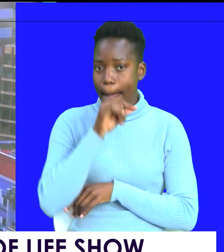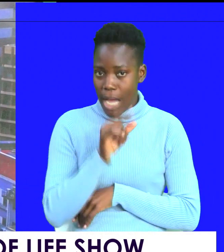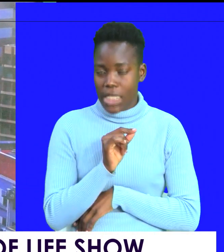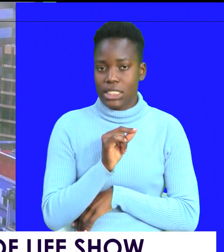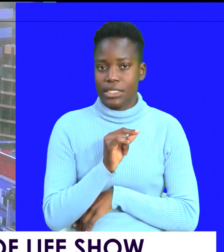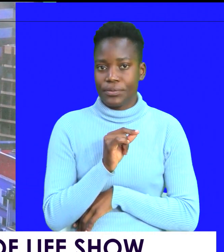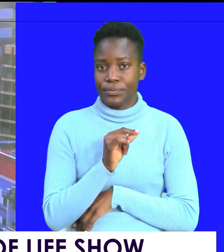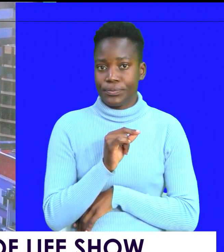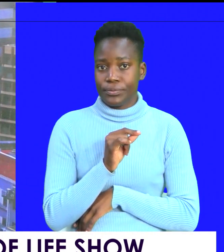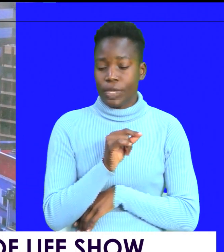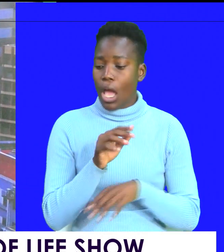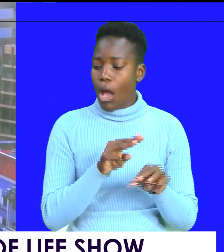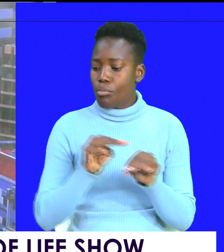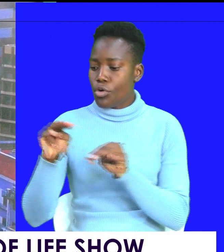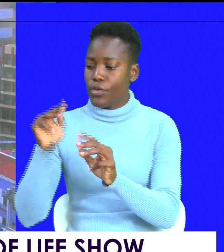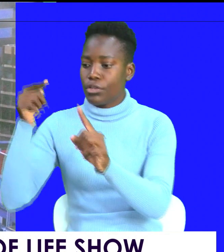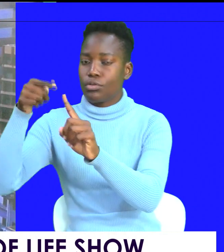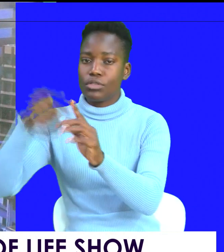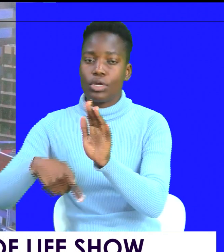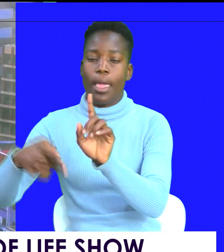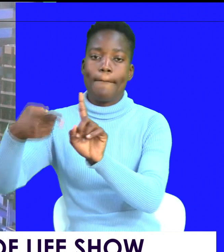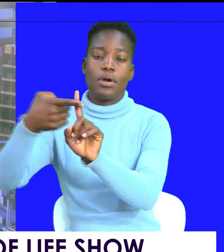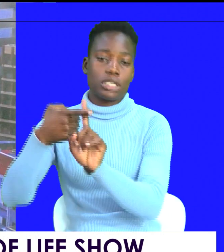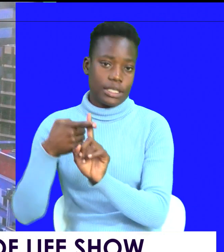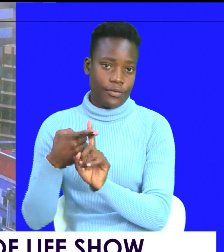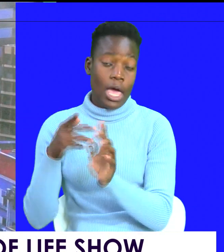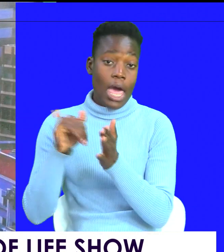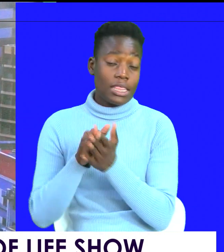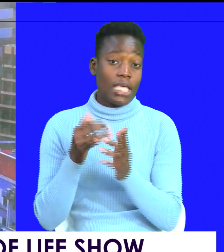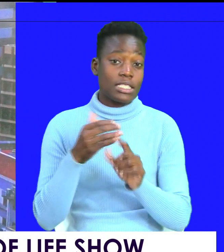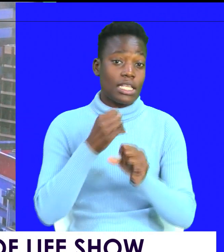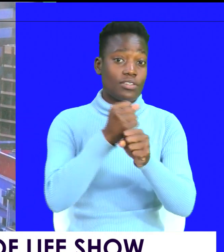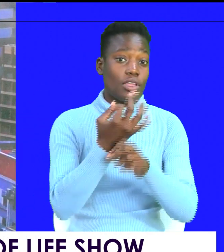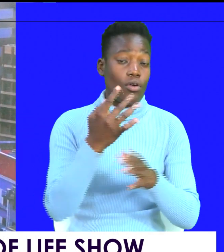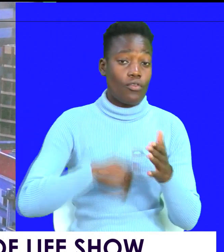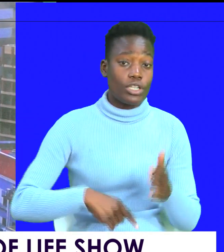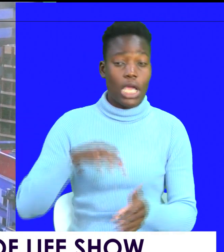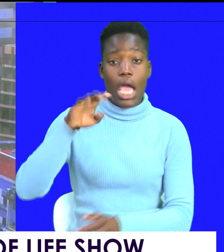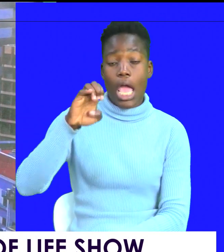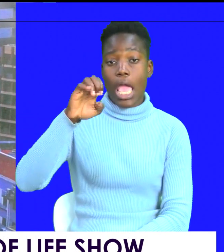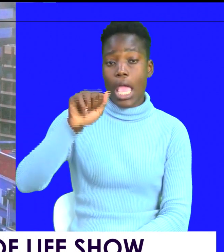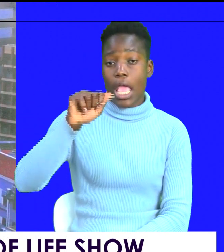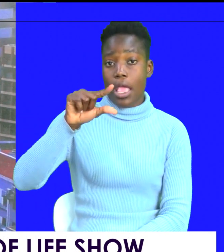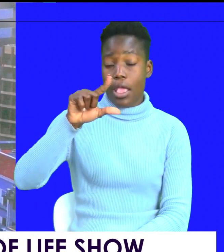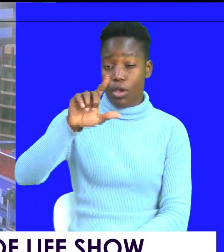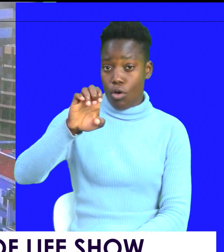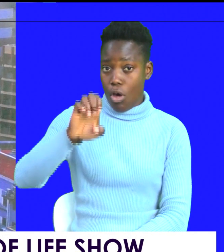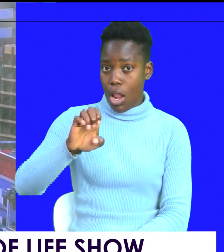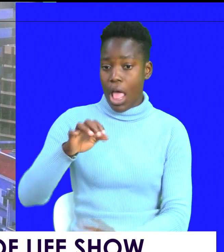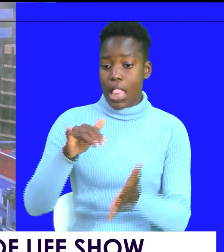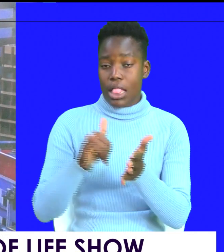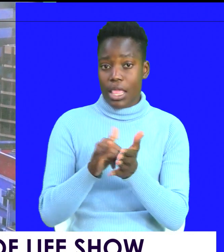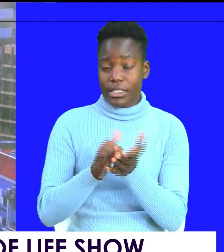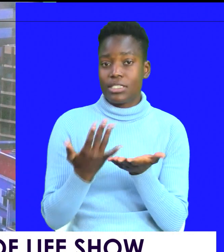the storms of life, moving towards the positive. That is the strength of an eagle. That is